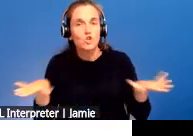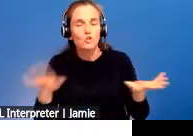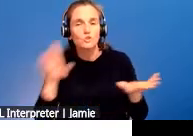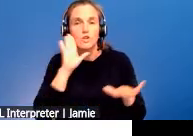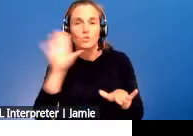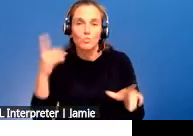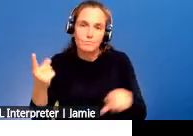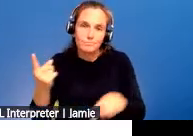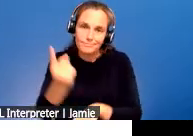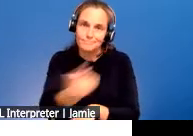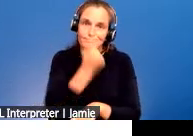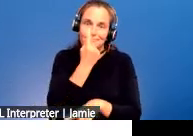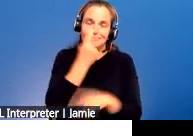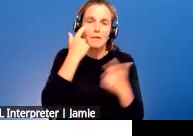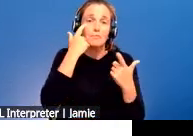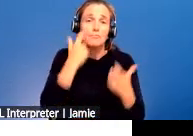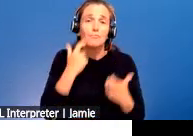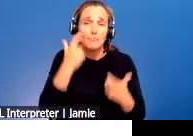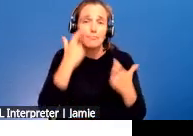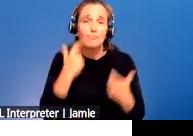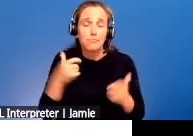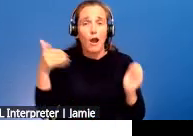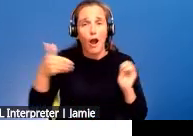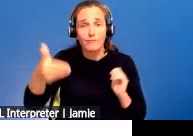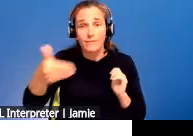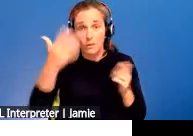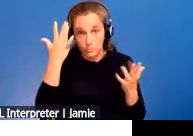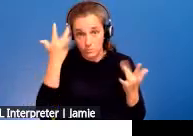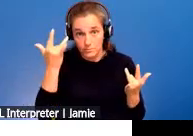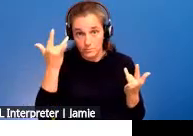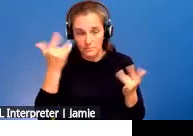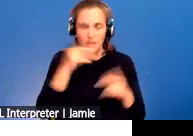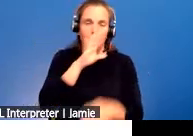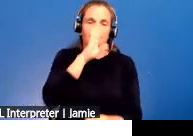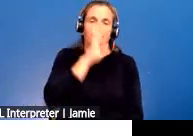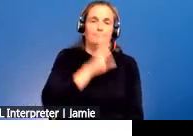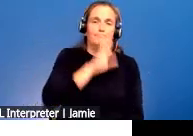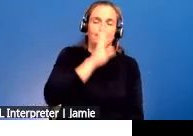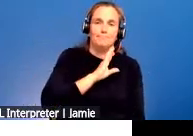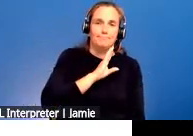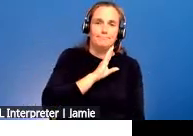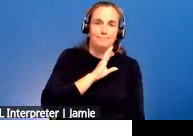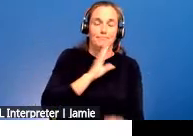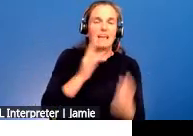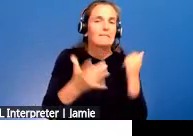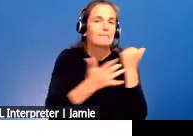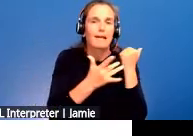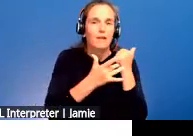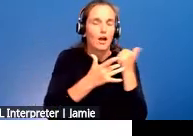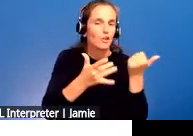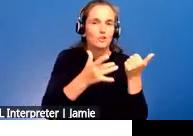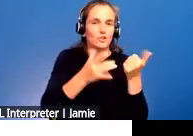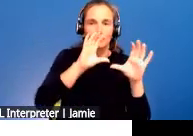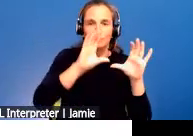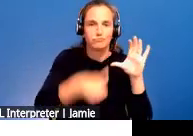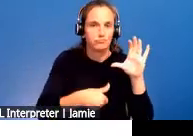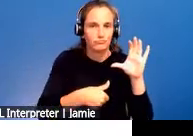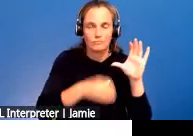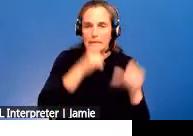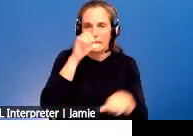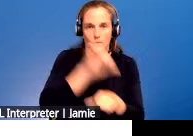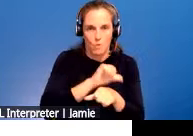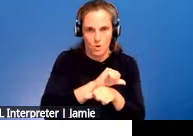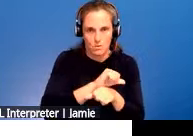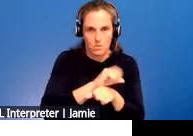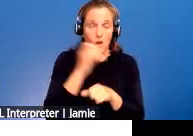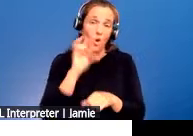day or, very often because either they were really frustrated, they couldn't get the technology to work, or they felt left